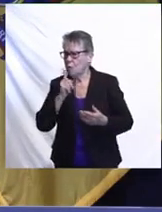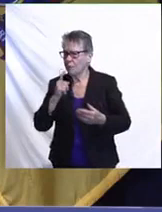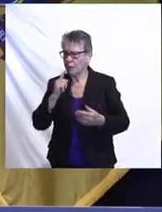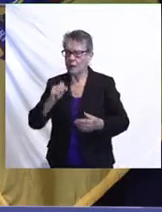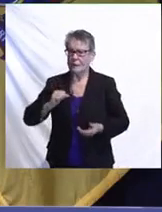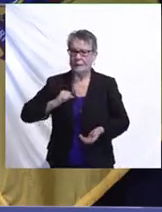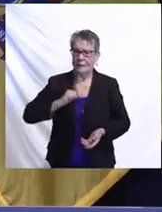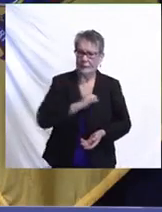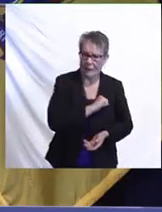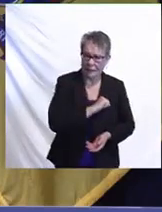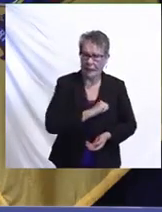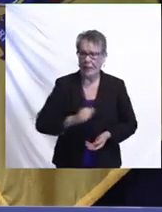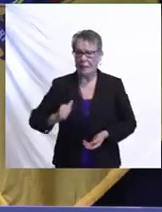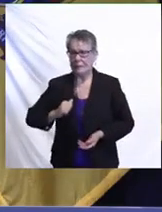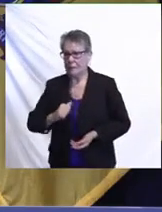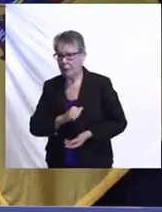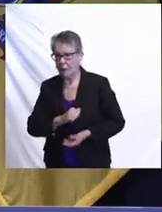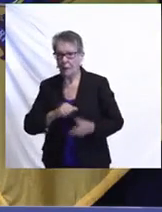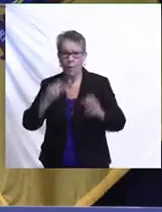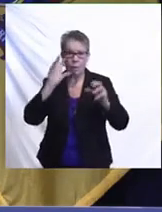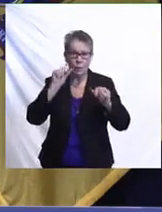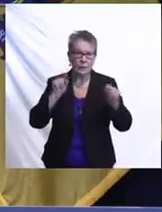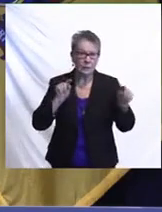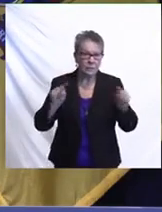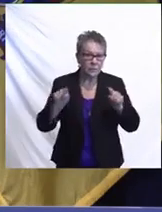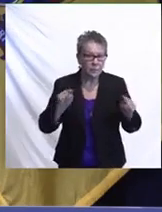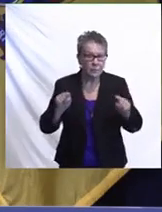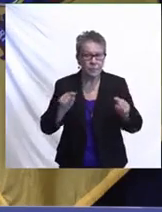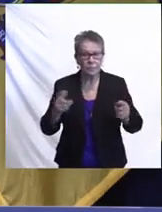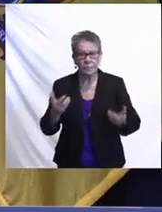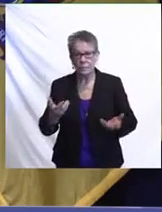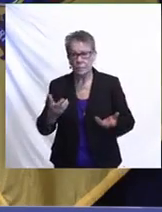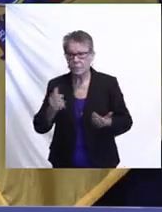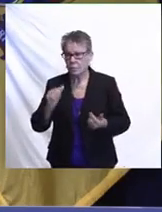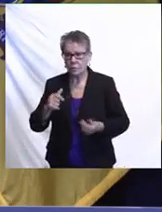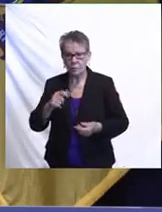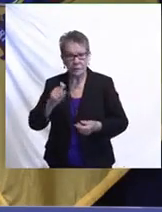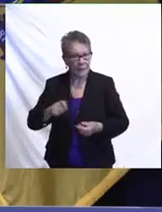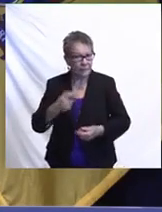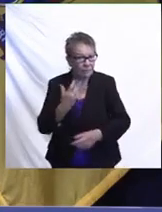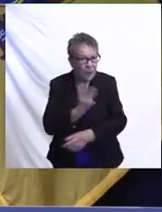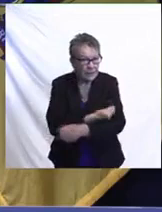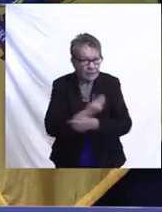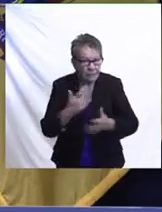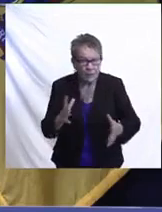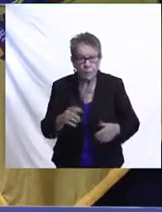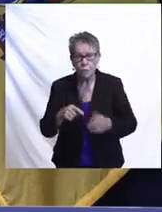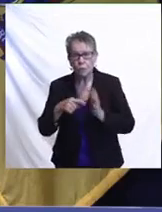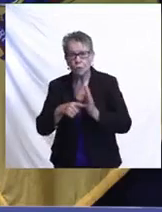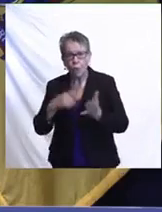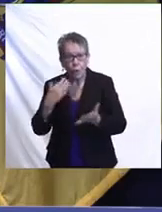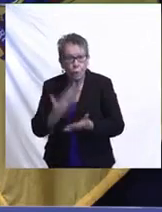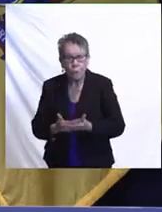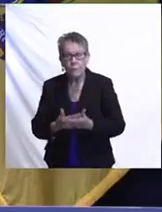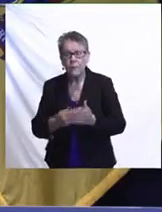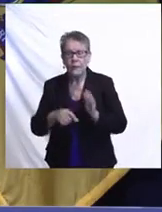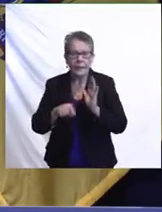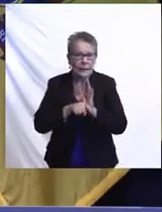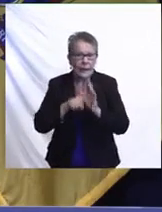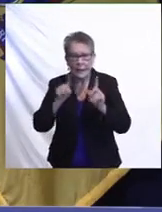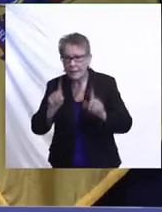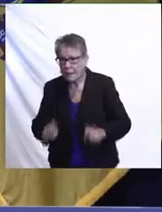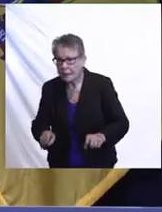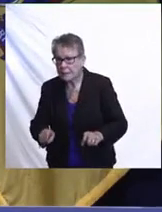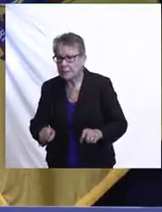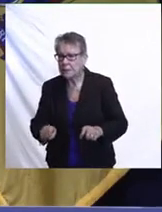to be vaccinated or show proof of a negative test. He's actually got rapid tests at the State House. So there's no burden whatsoever